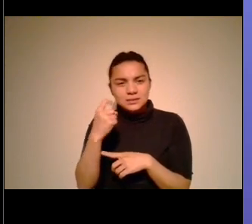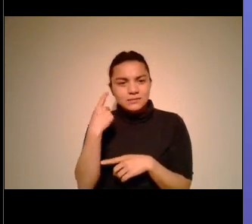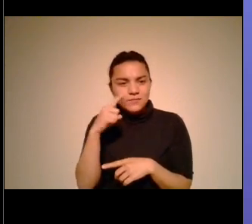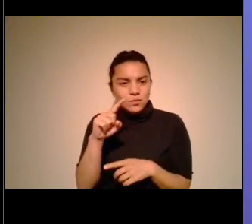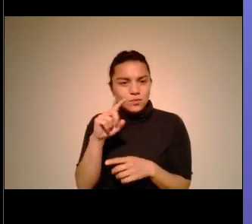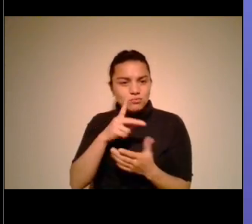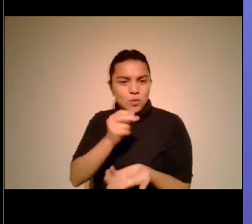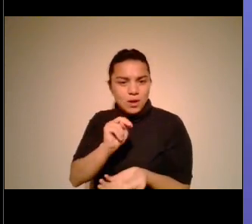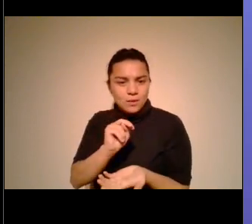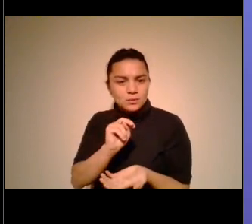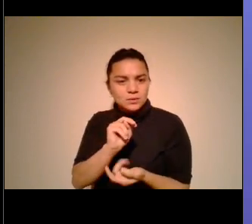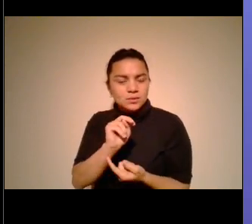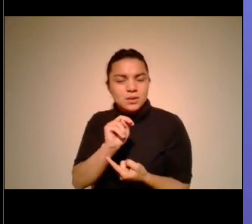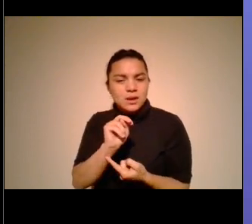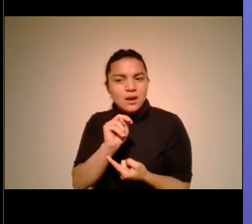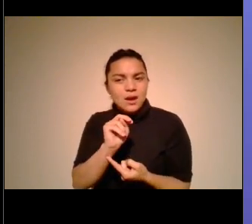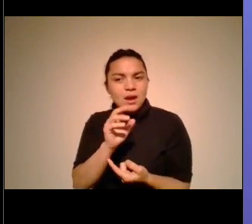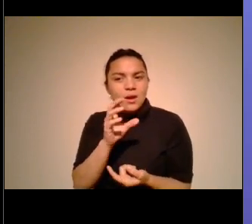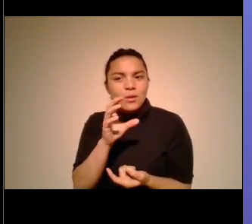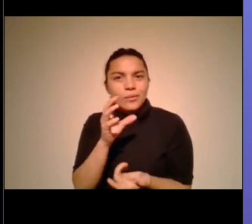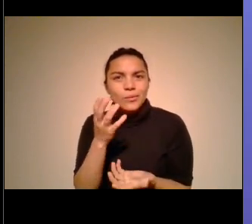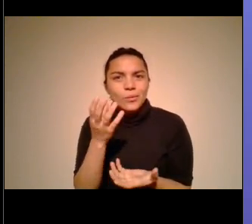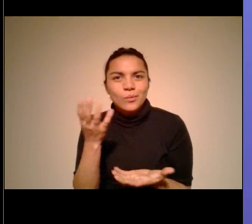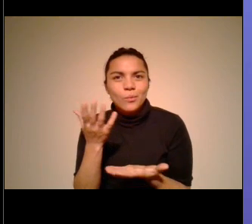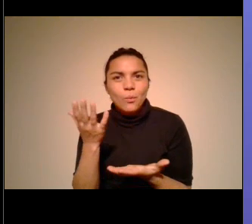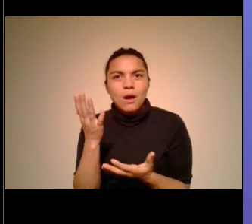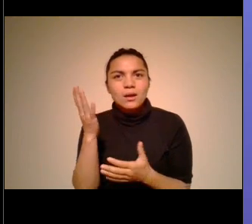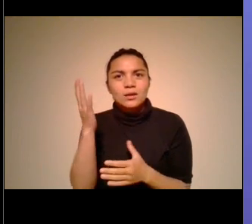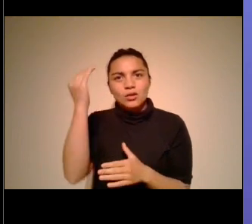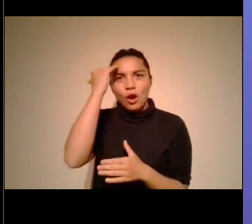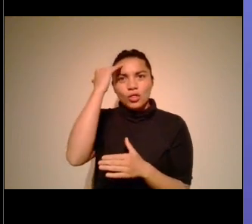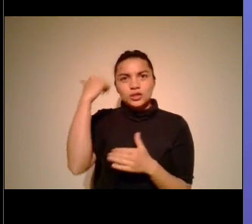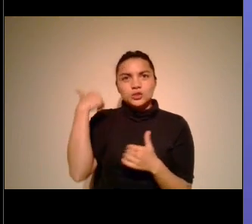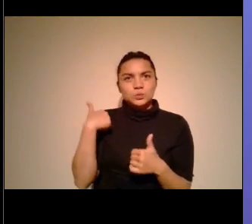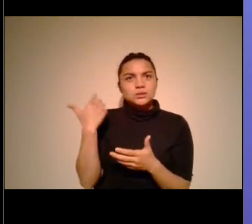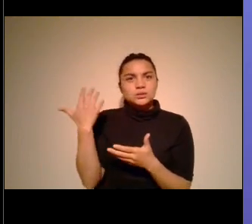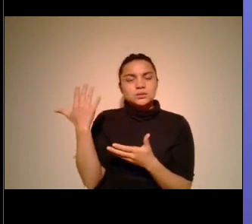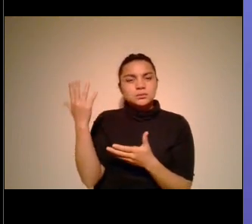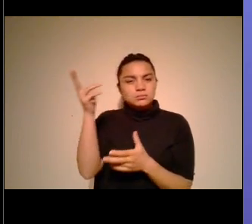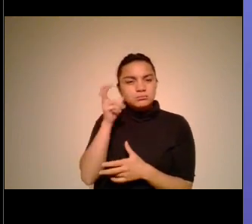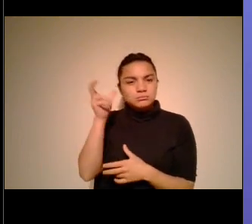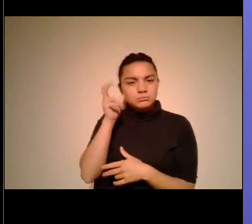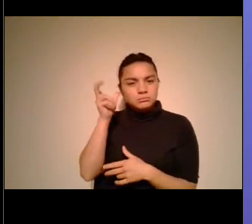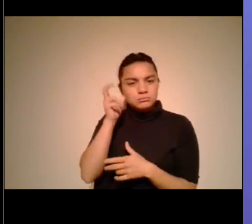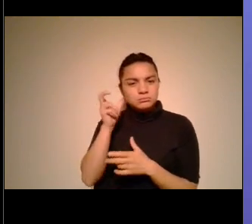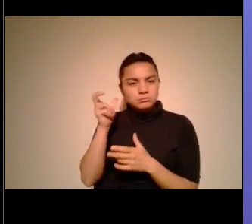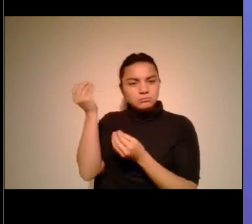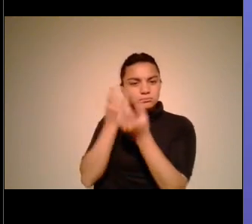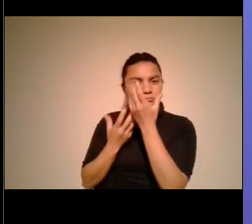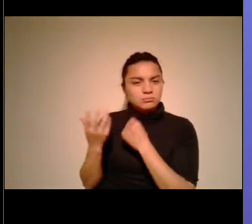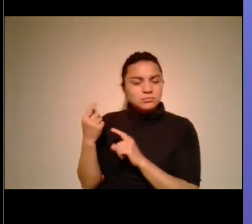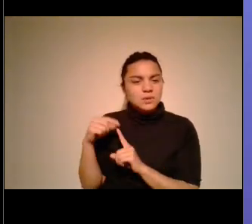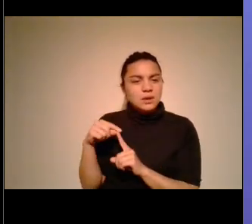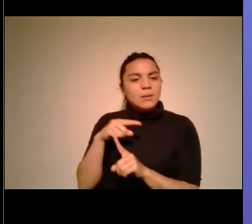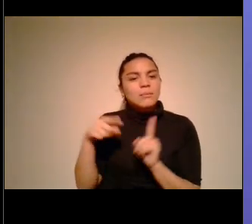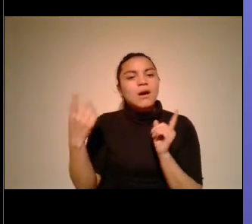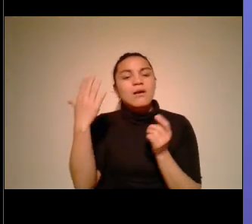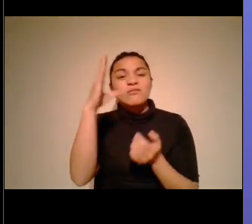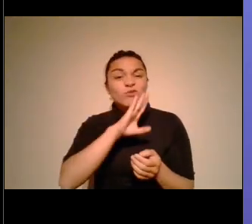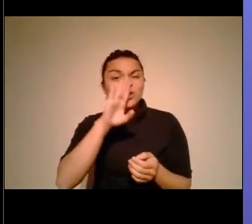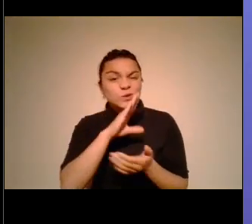the sort of received knowledge. One of these things that gets really frustrating is when you're sitting in your introduction